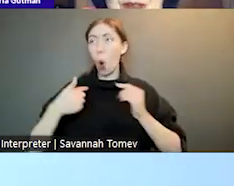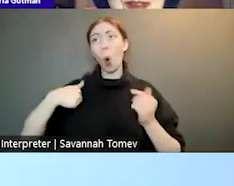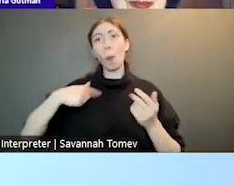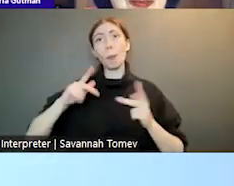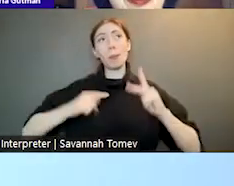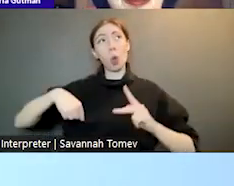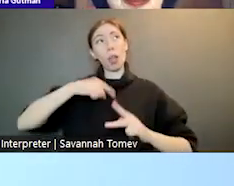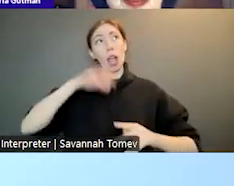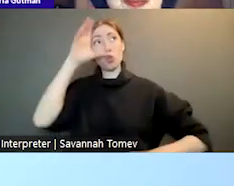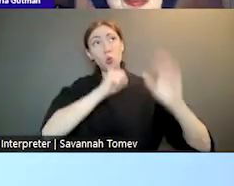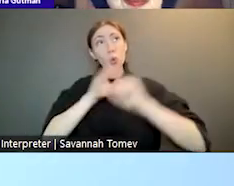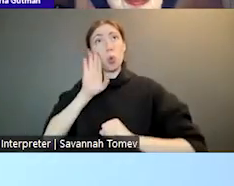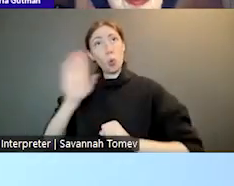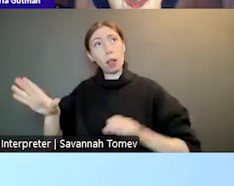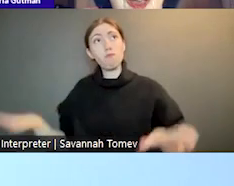Next slide.